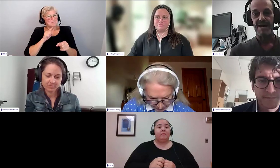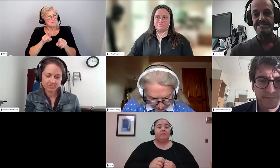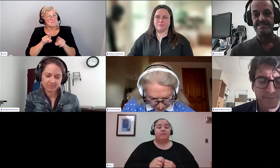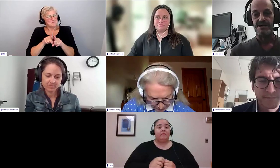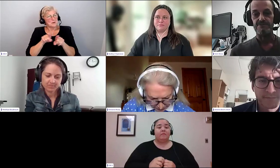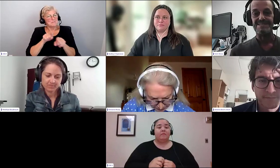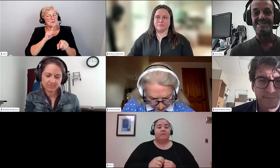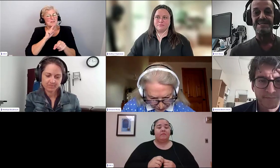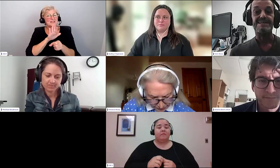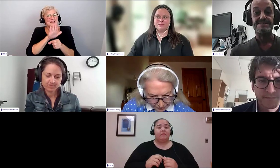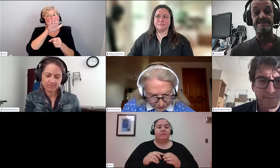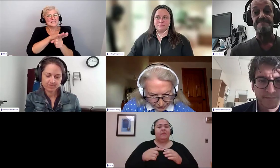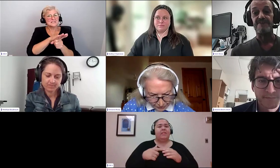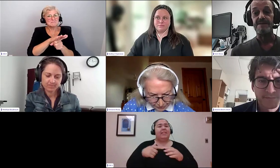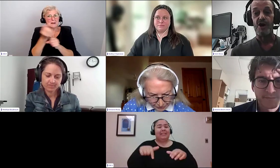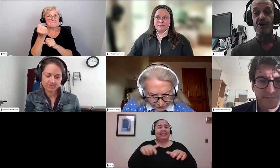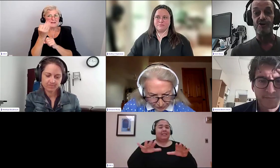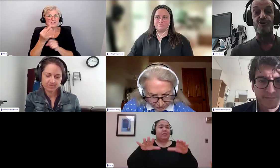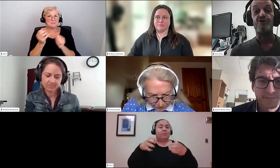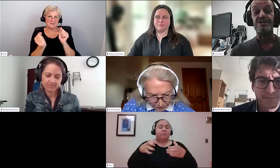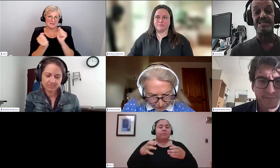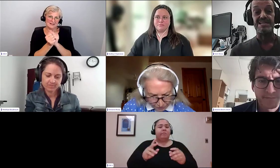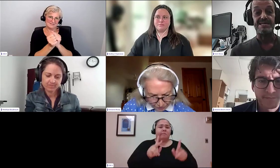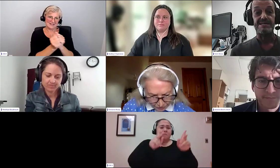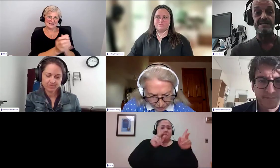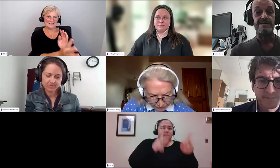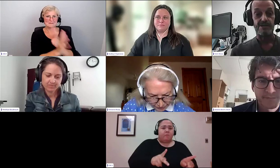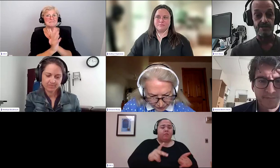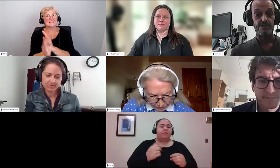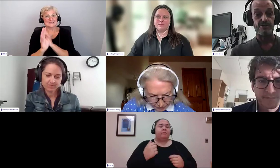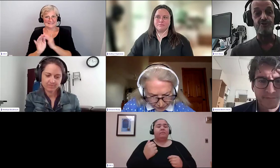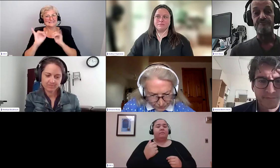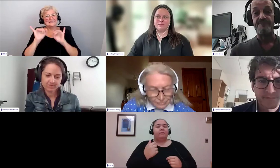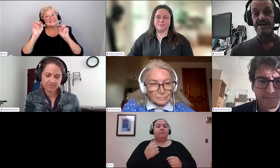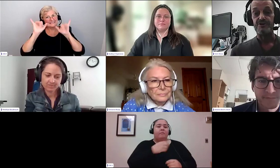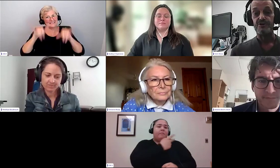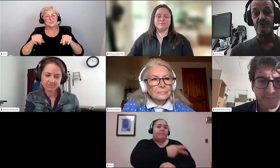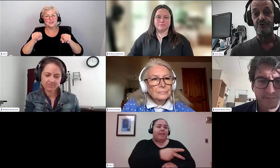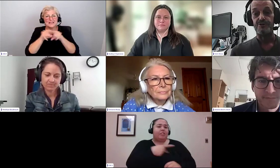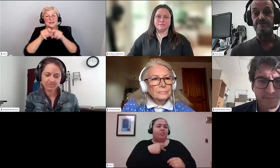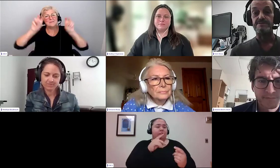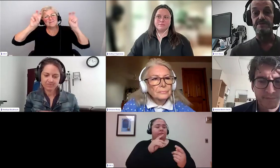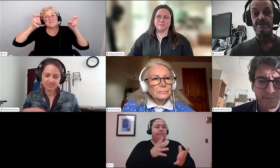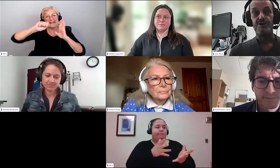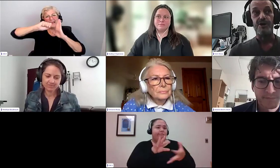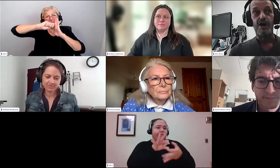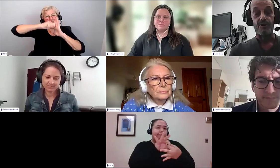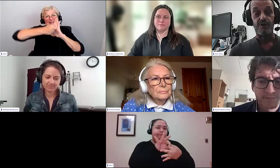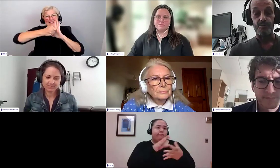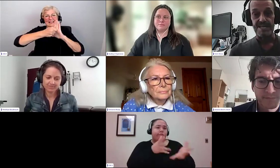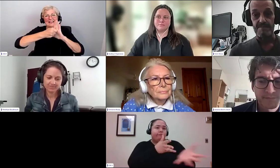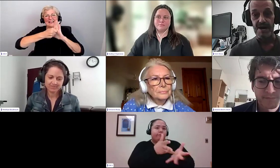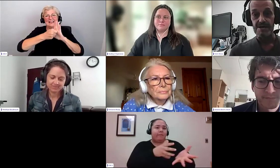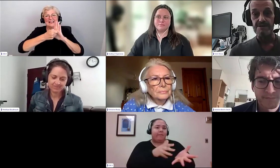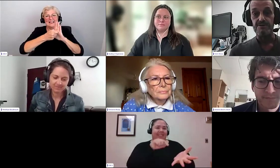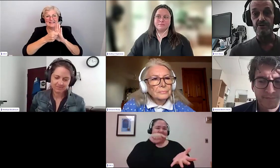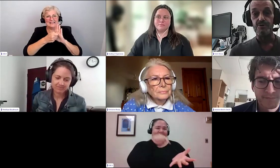relationship of confidence and commitment, personal commitment to the patient is really the key